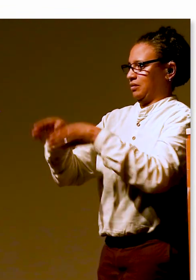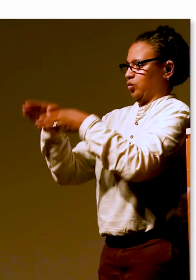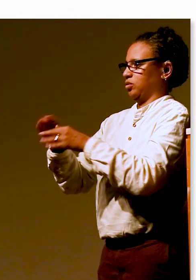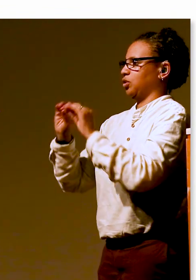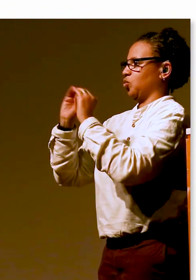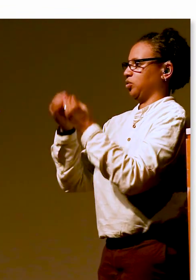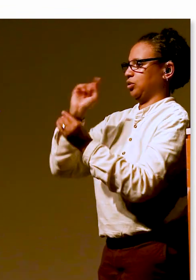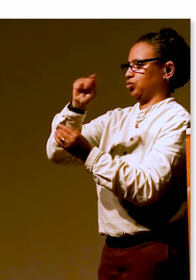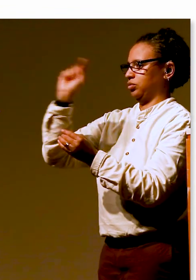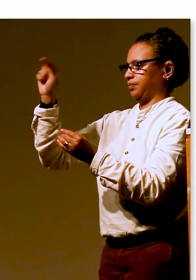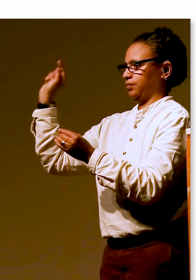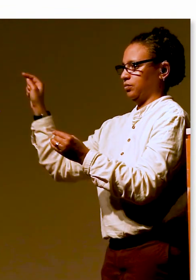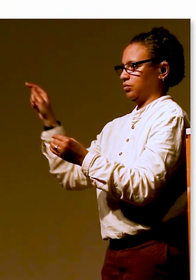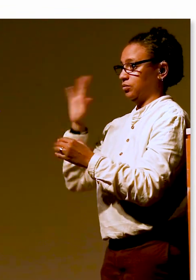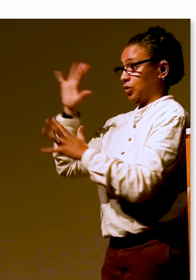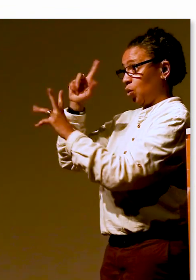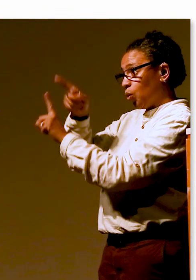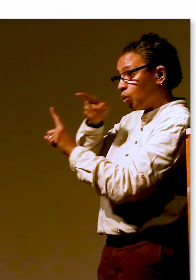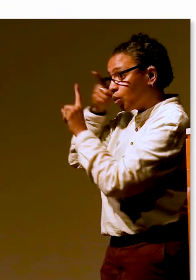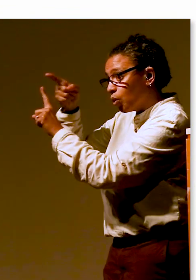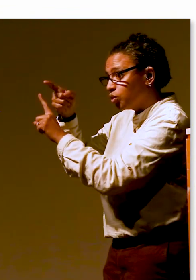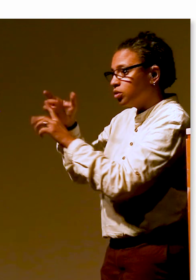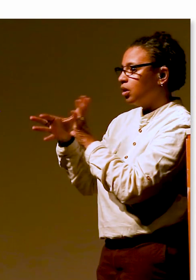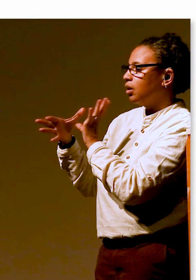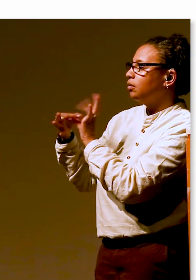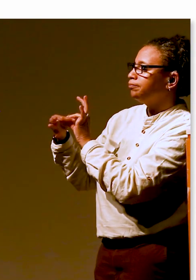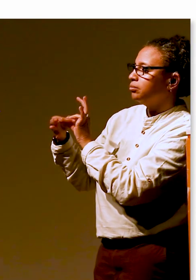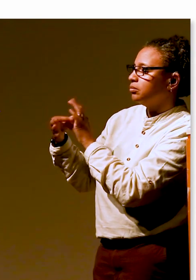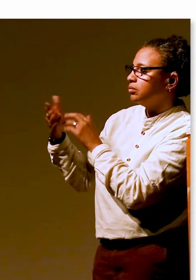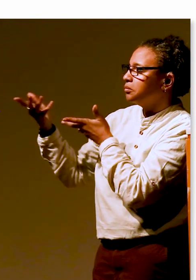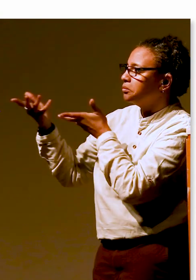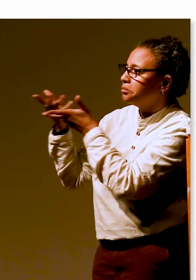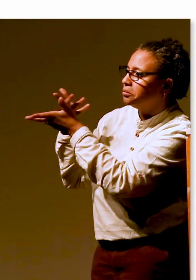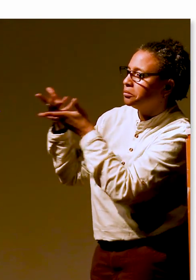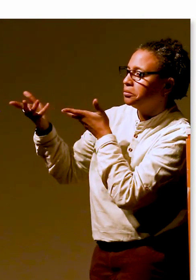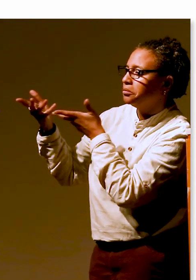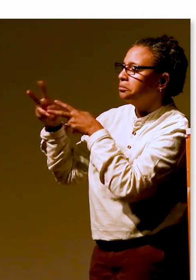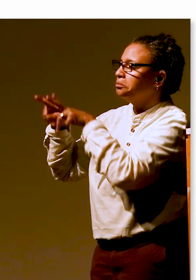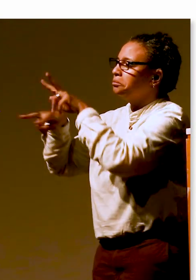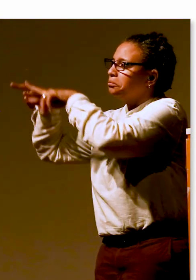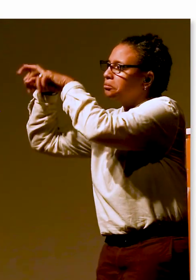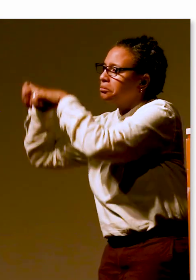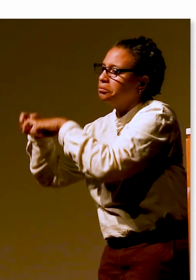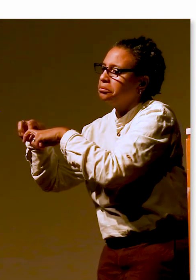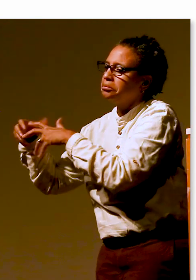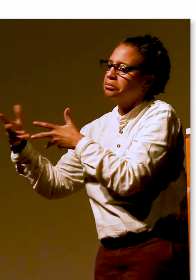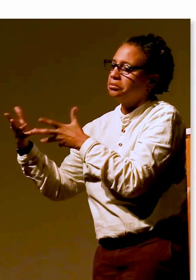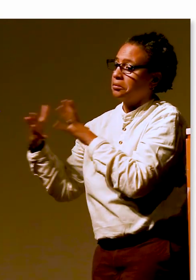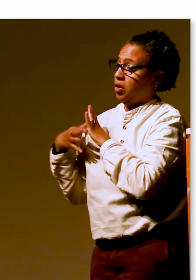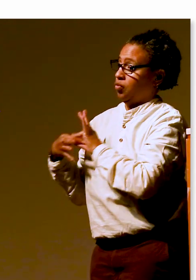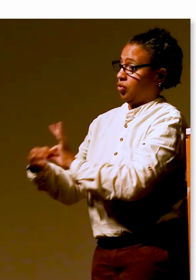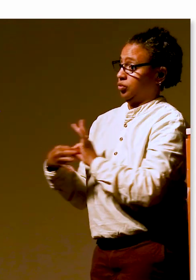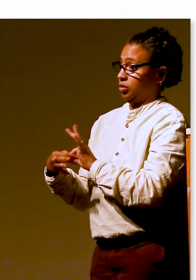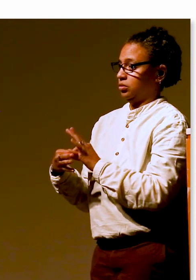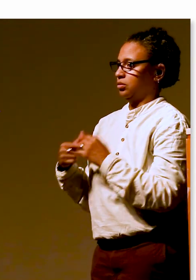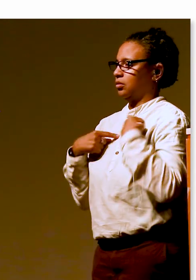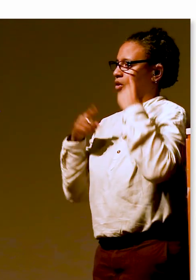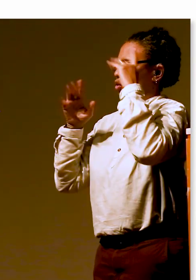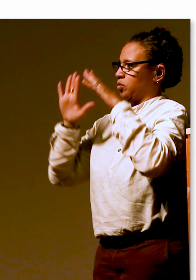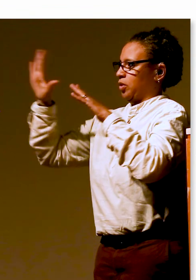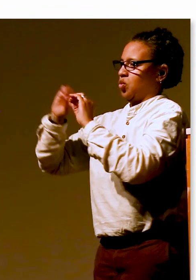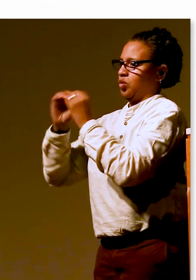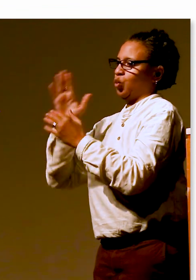that sucks sometimes, but also, like, it builds this vocabulary and understanding, and perhaps, like, a need to participate in this creative